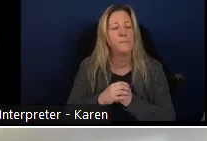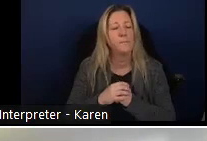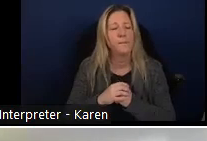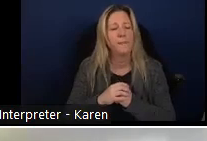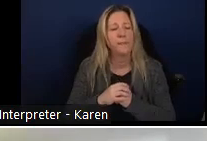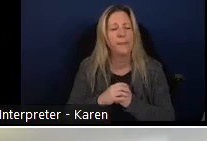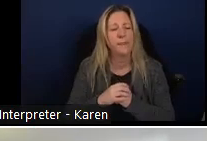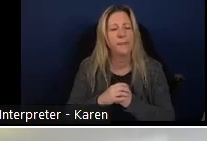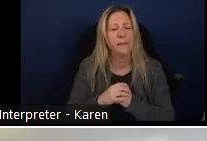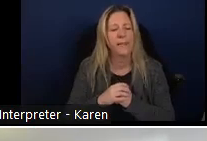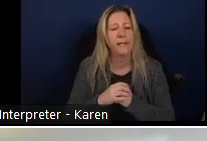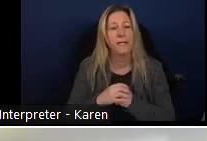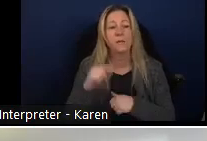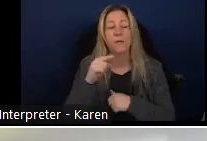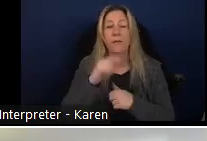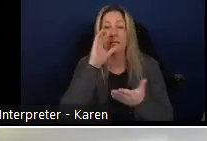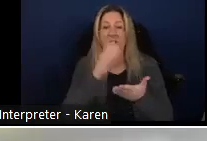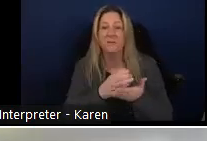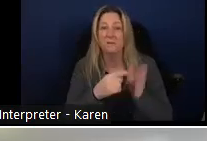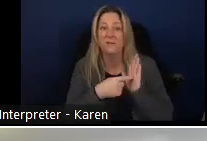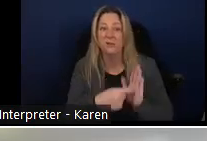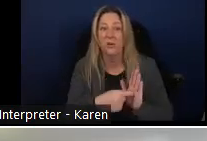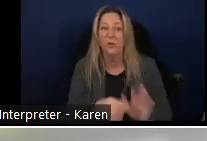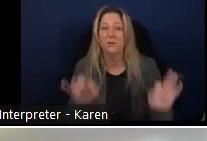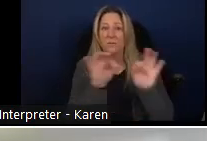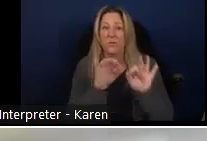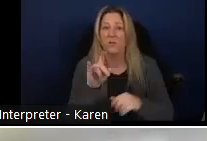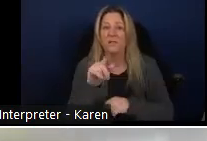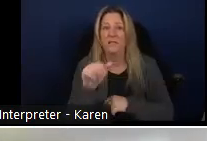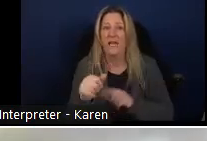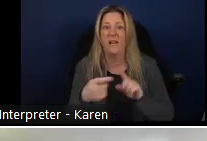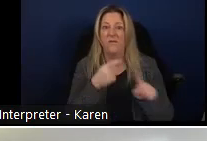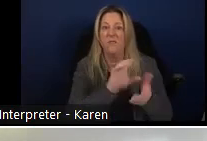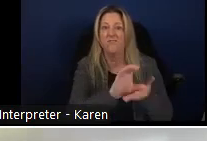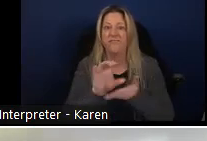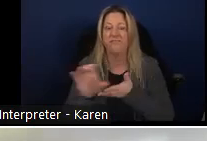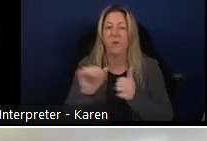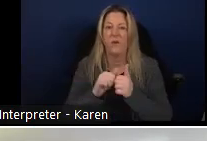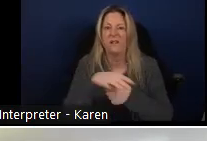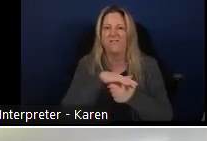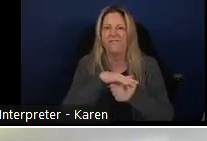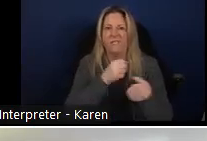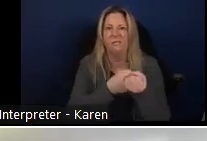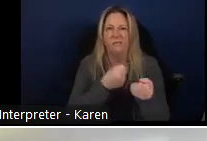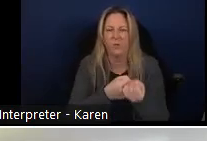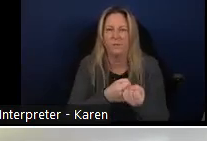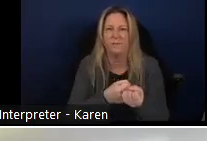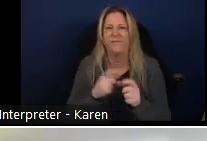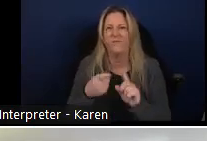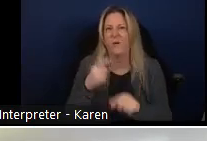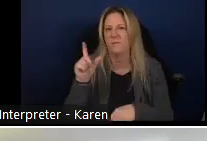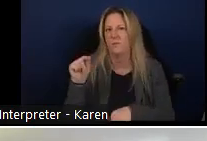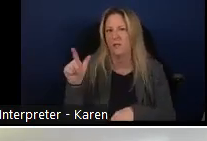Thanks. So this slide shows some key data points from our investments into neighborhood support activities in 2021.